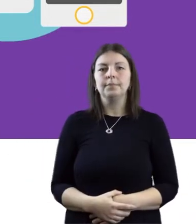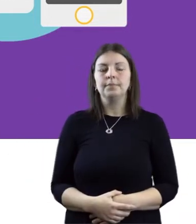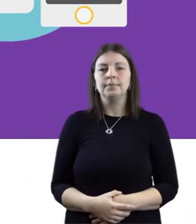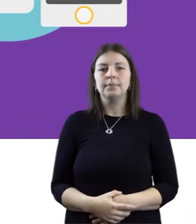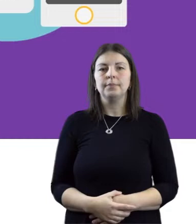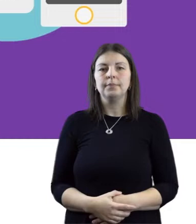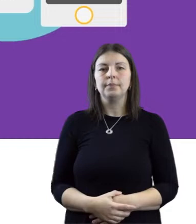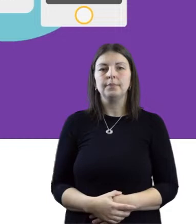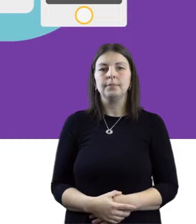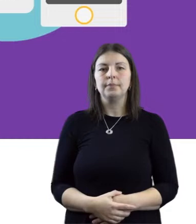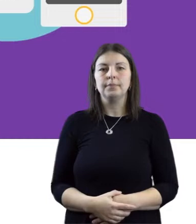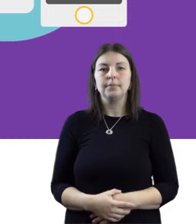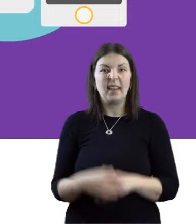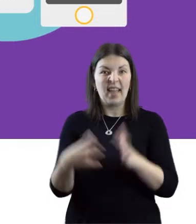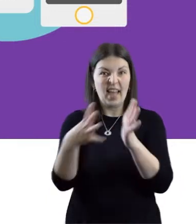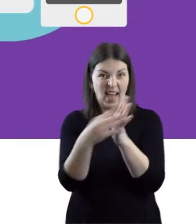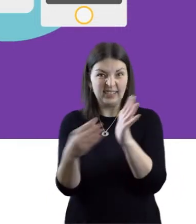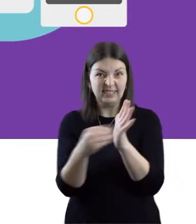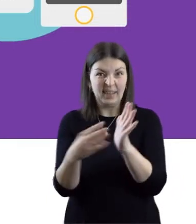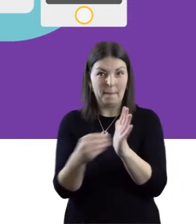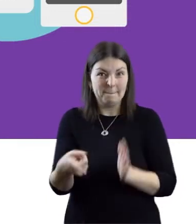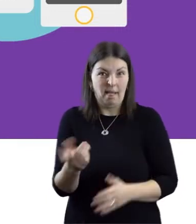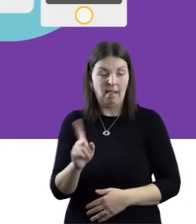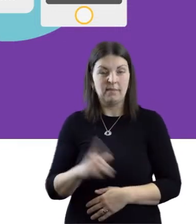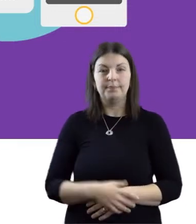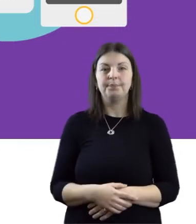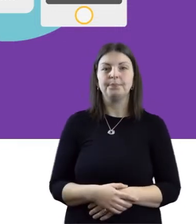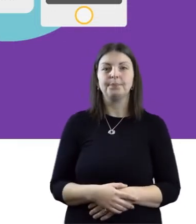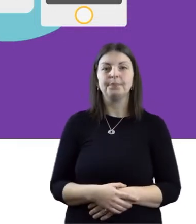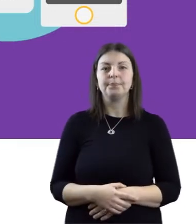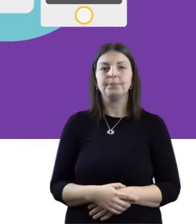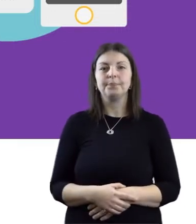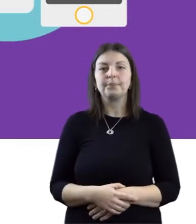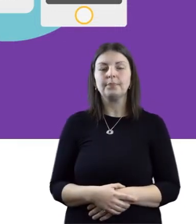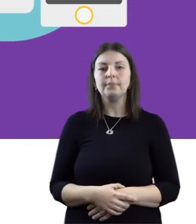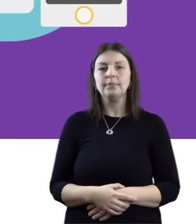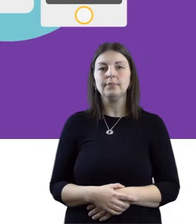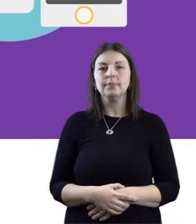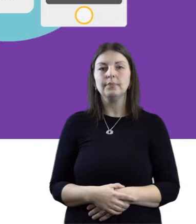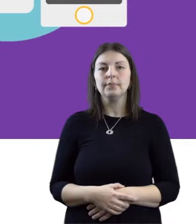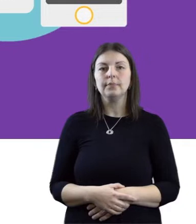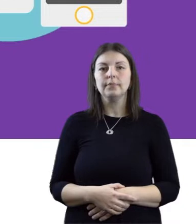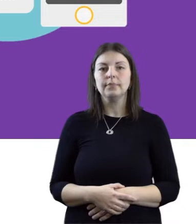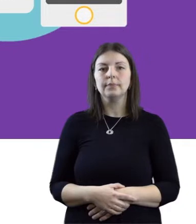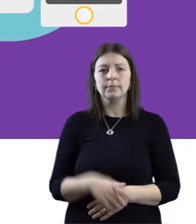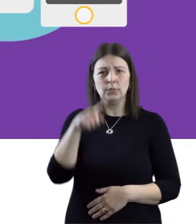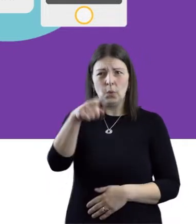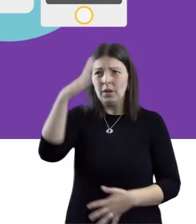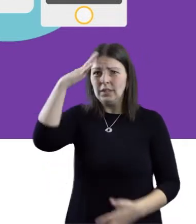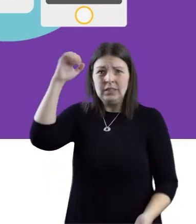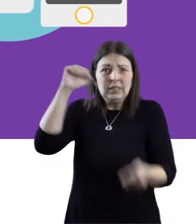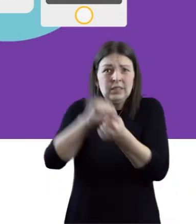to use two-factor authentication. You can find step-by-step guides on setting up two-factor authentication on the